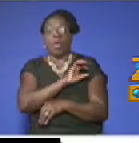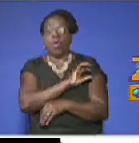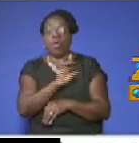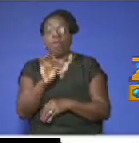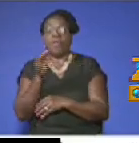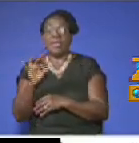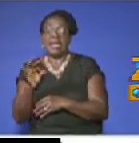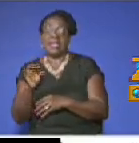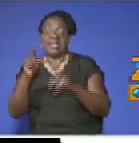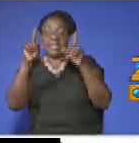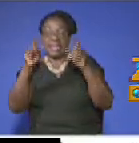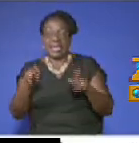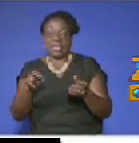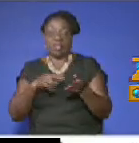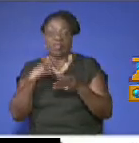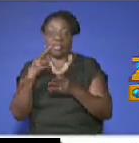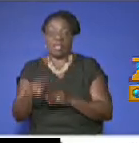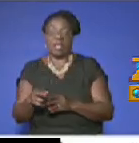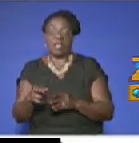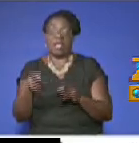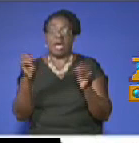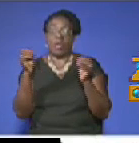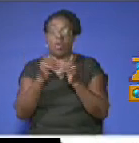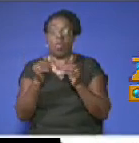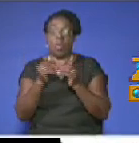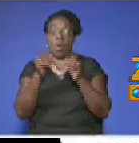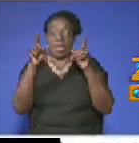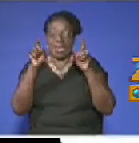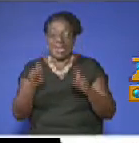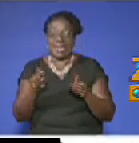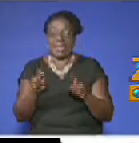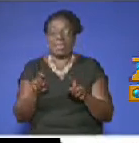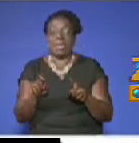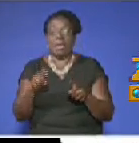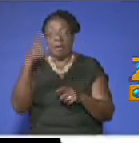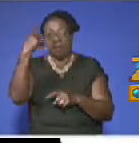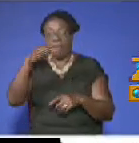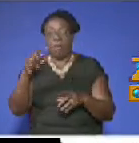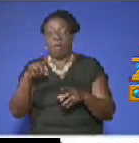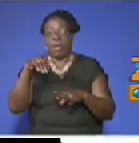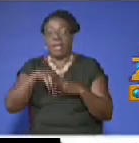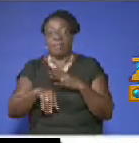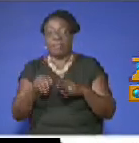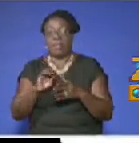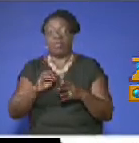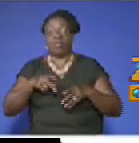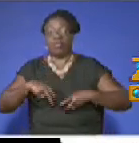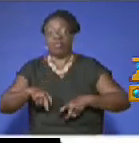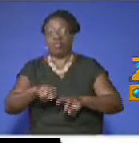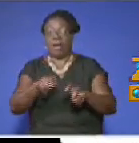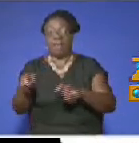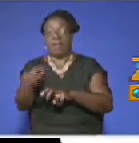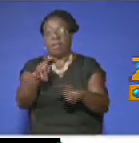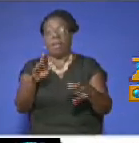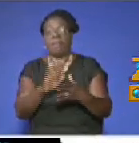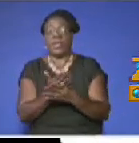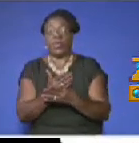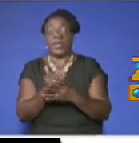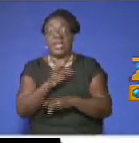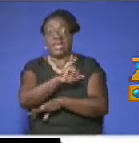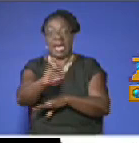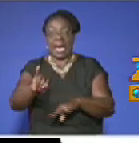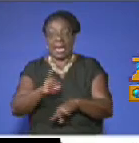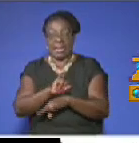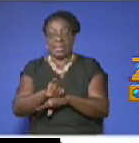COVID-19 test results are no longer required for inter-island travel, except for